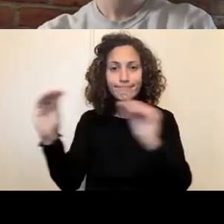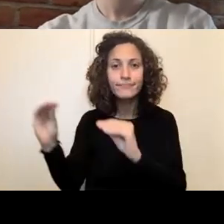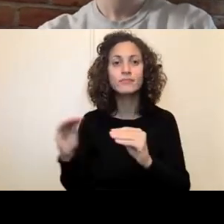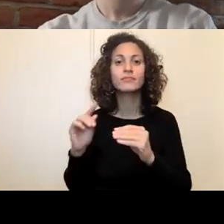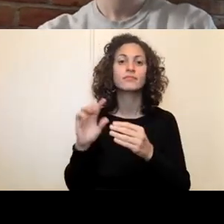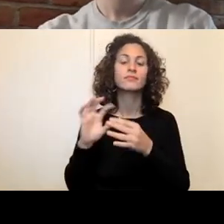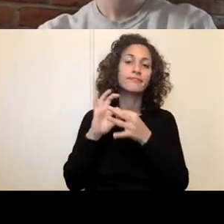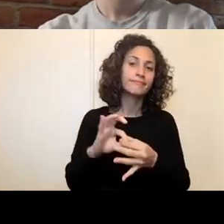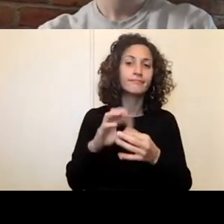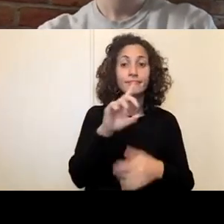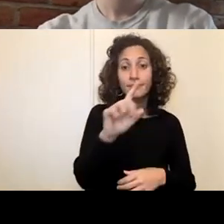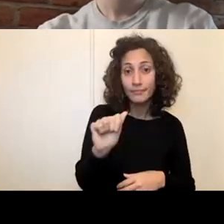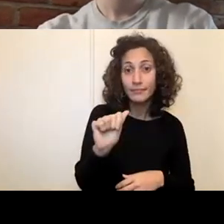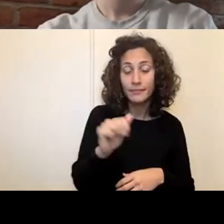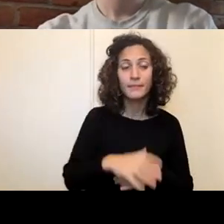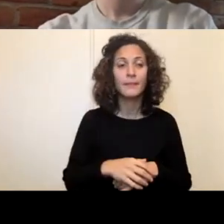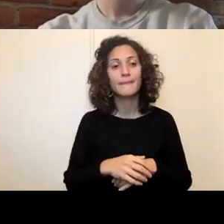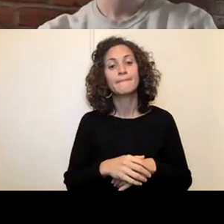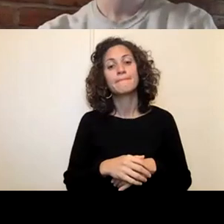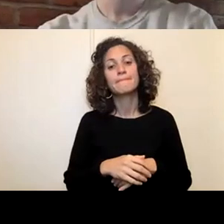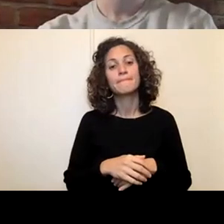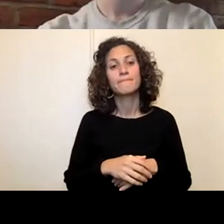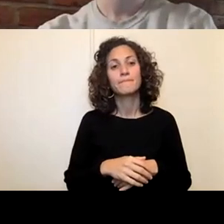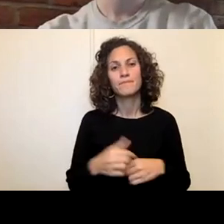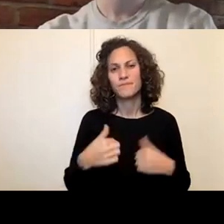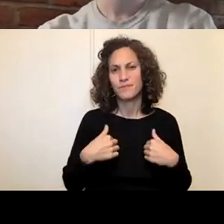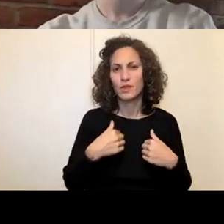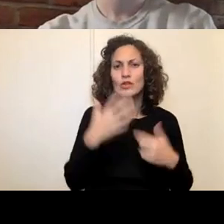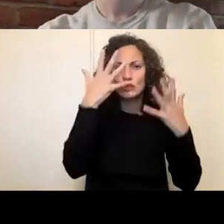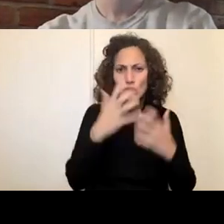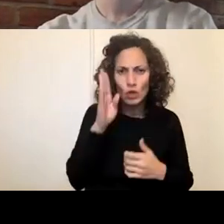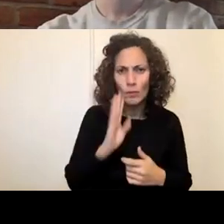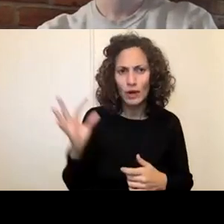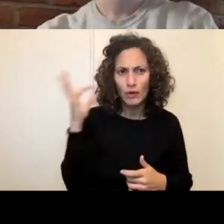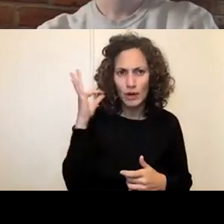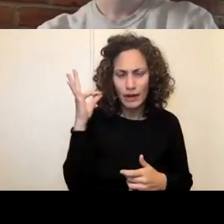disability. I have dark brown hair and